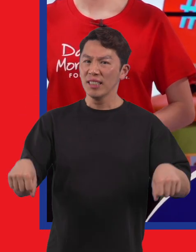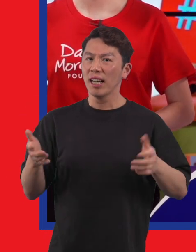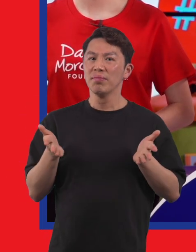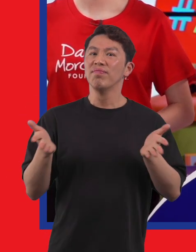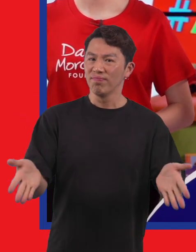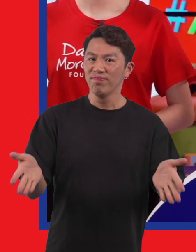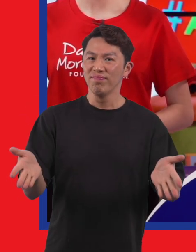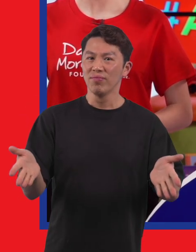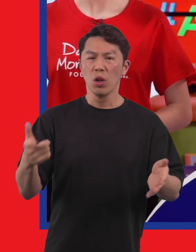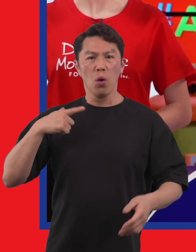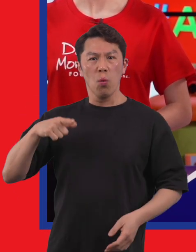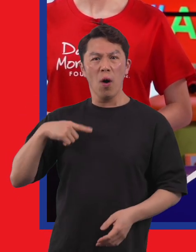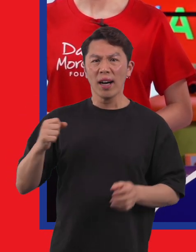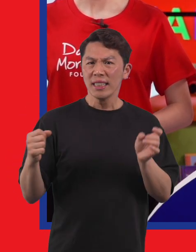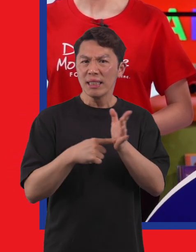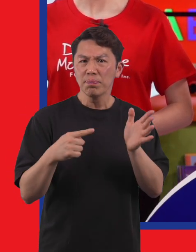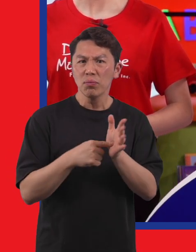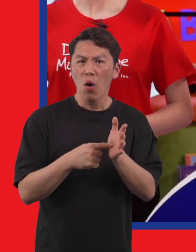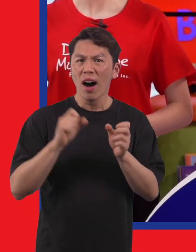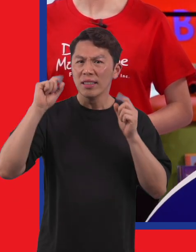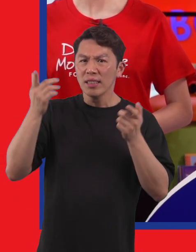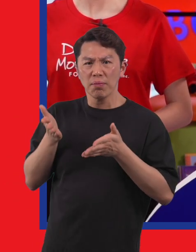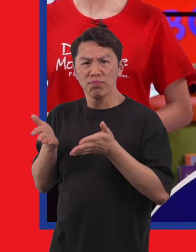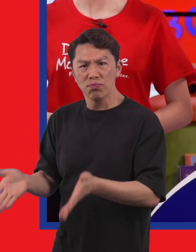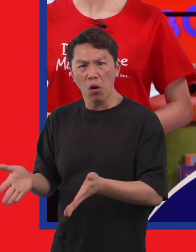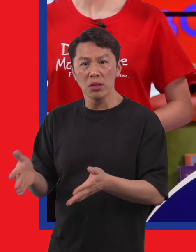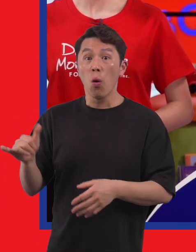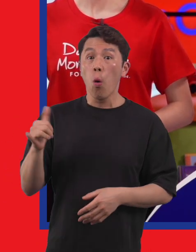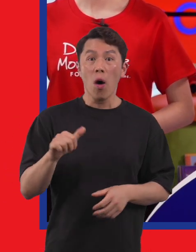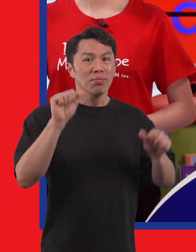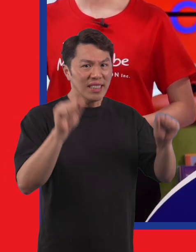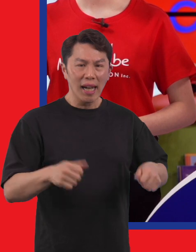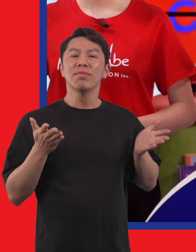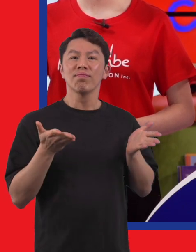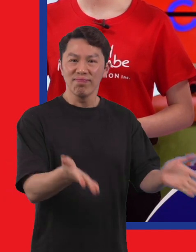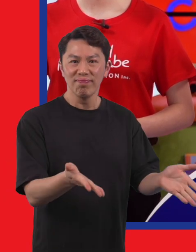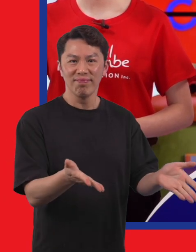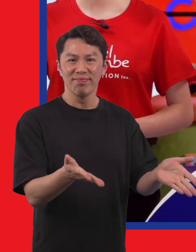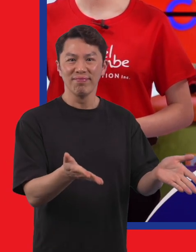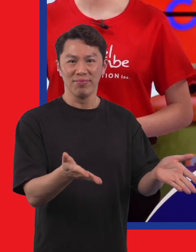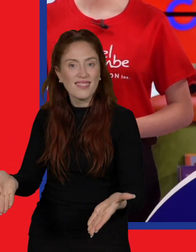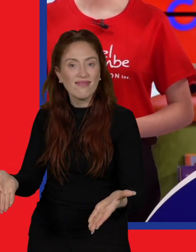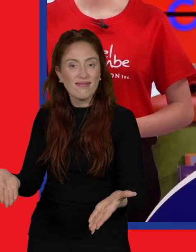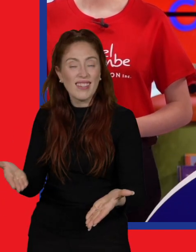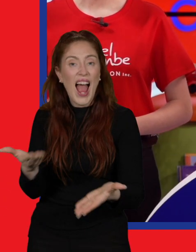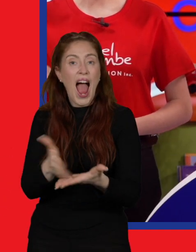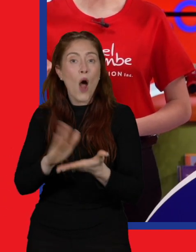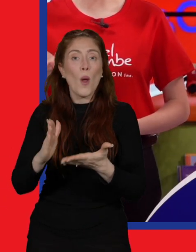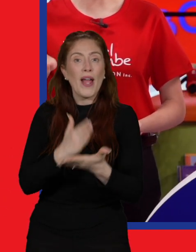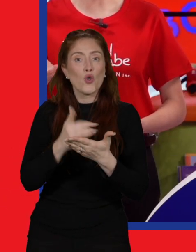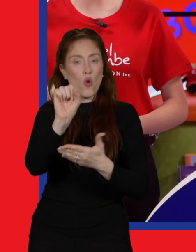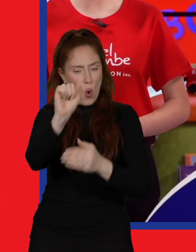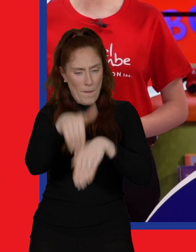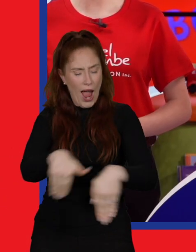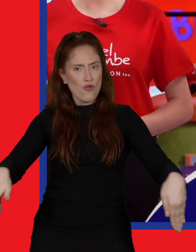and affirmative consent is, why it's important to know the difference between consent and enthusiastic and affirmative consent, how to